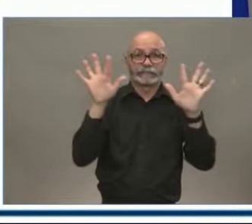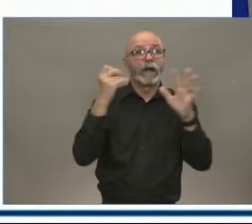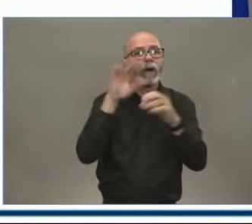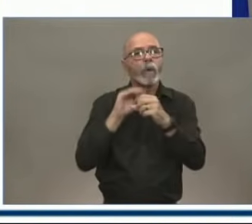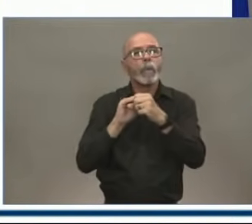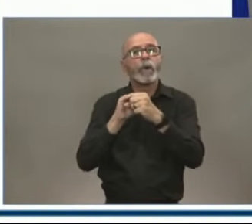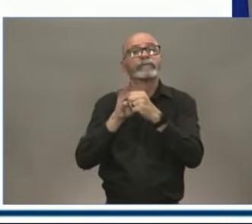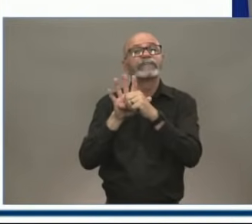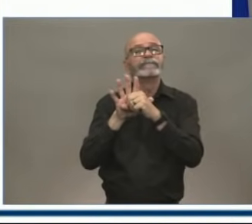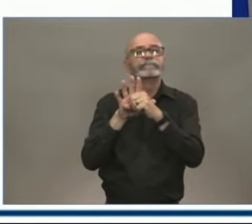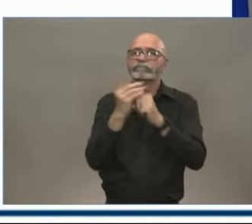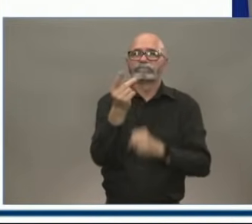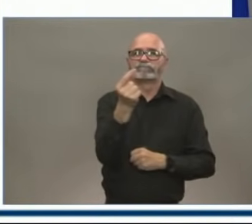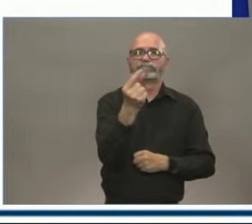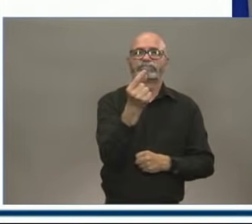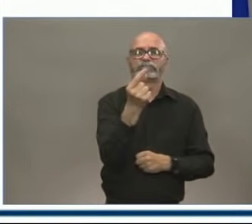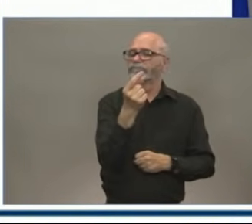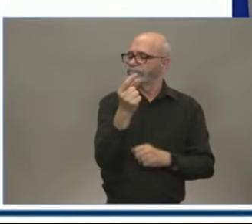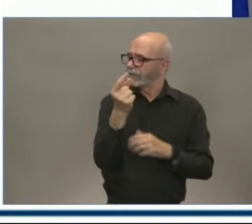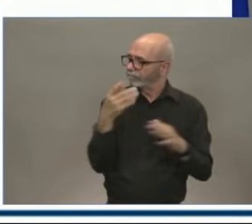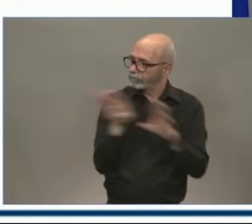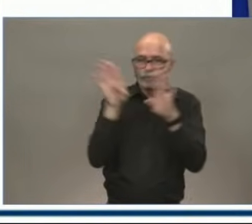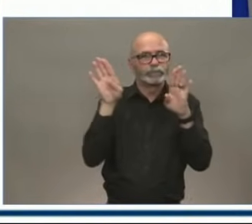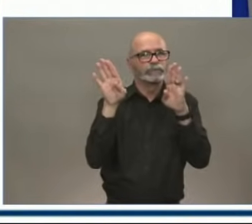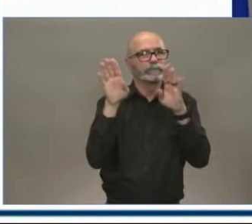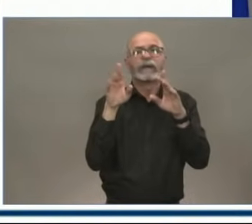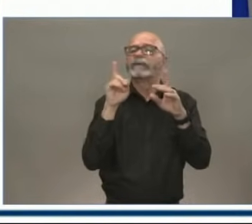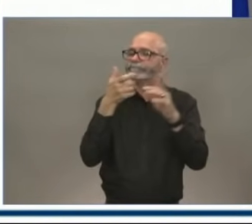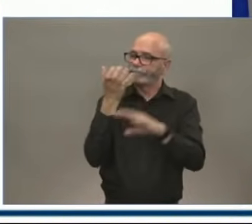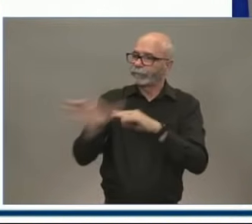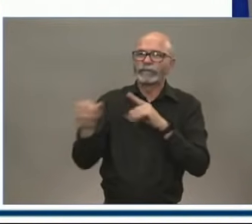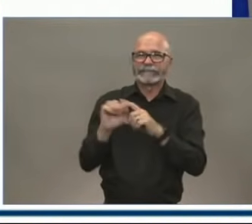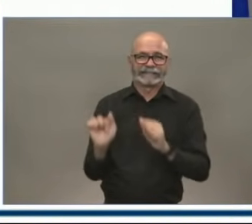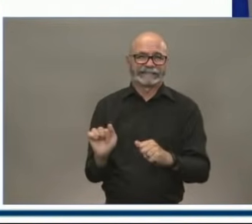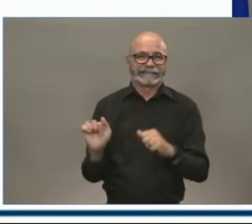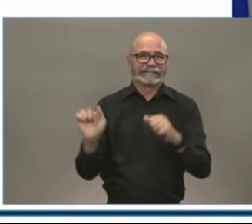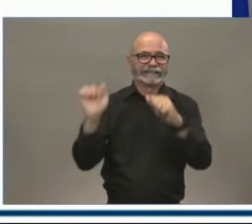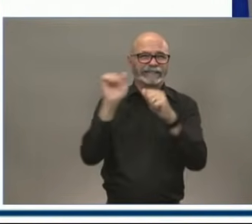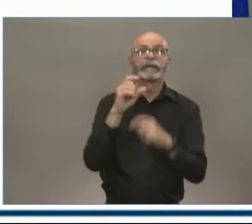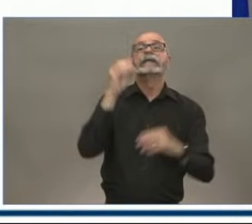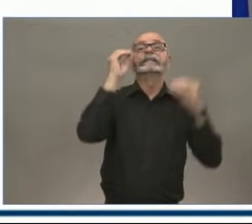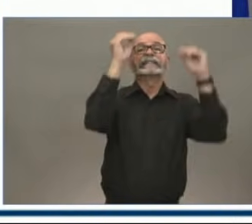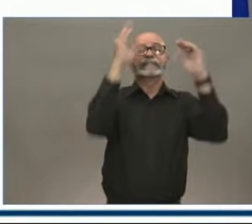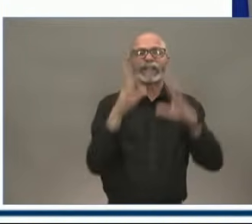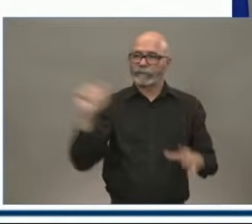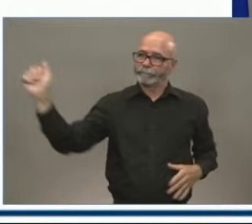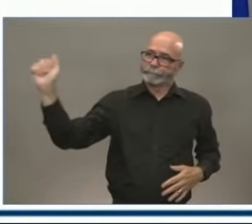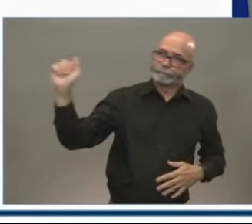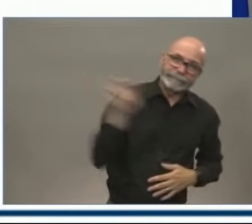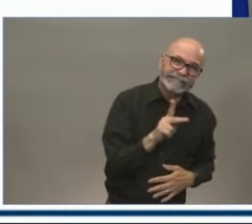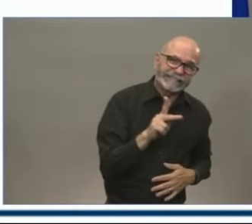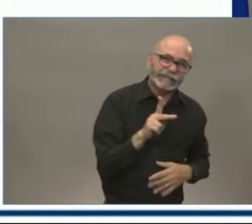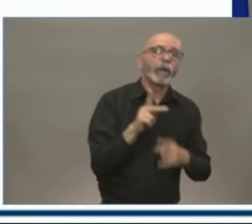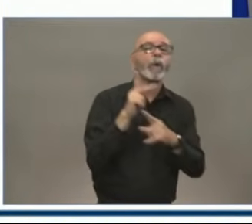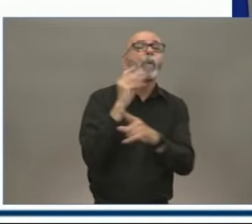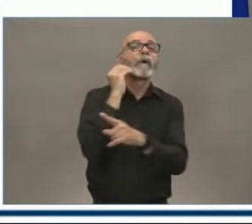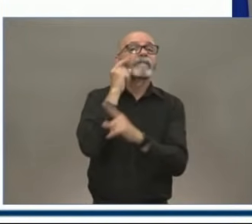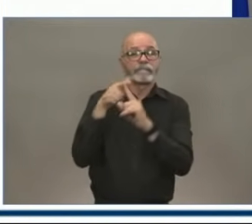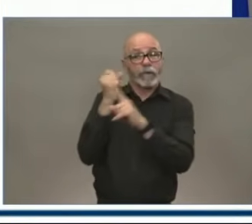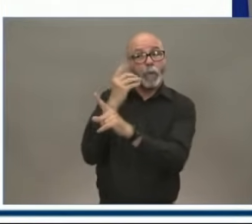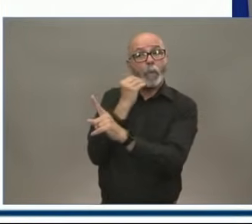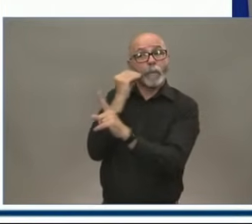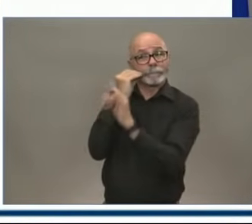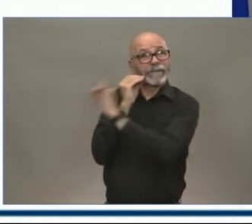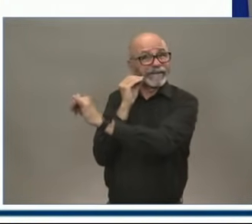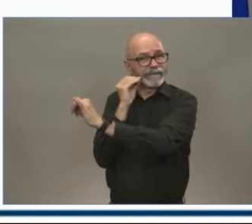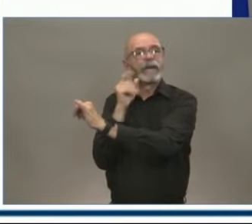completely, go in and do that cleaning, and then our teachers go back to school as we keep the student body home. And online learning